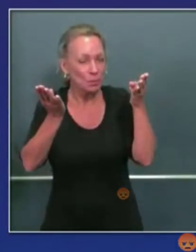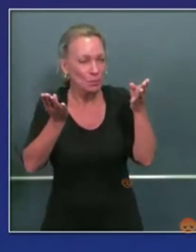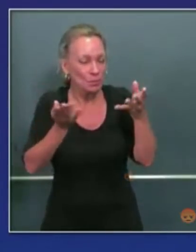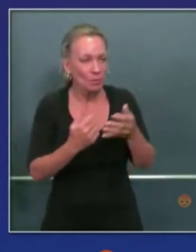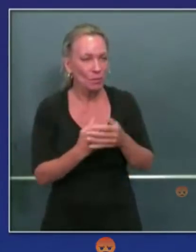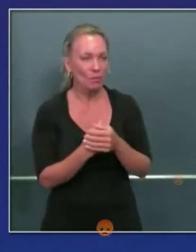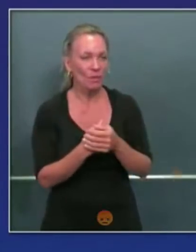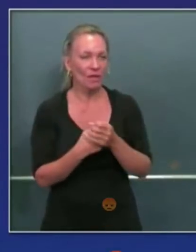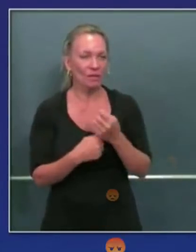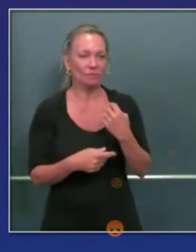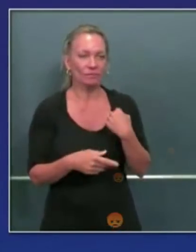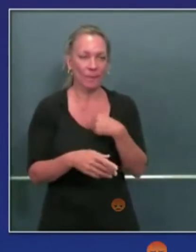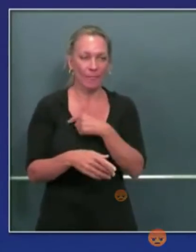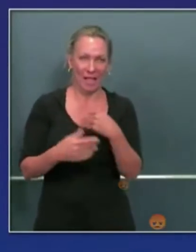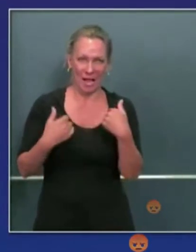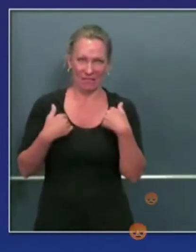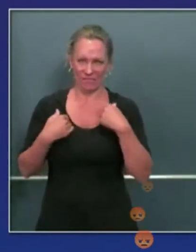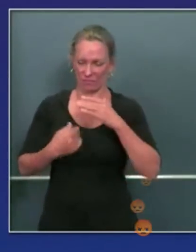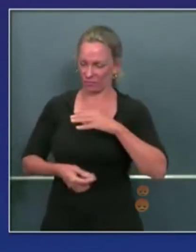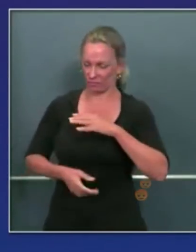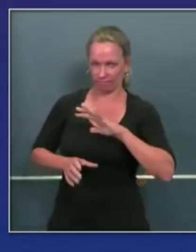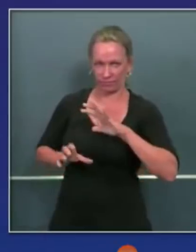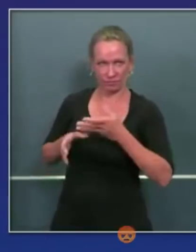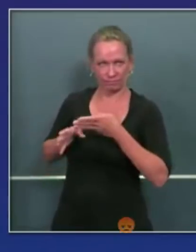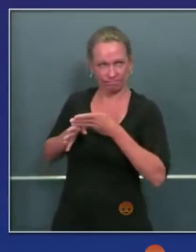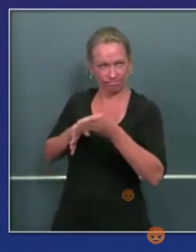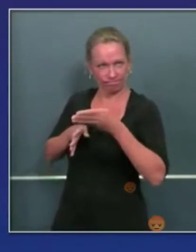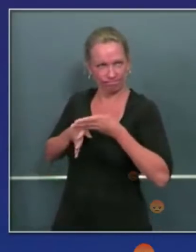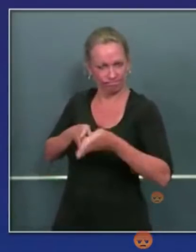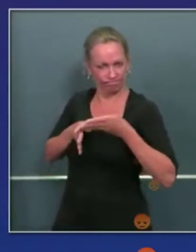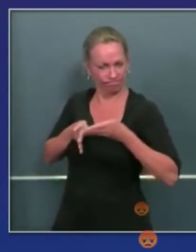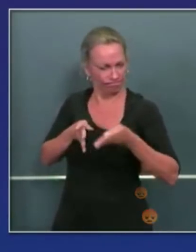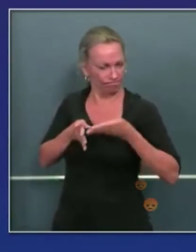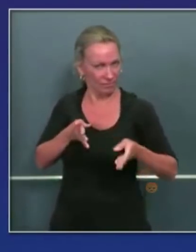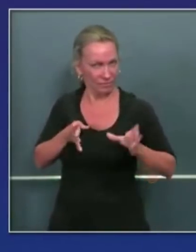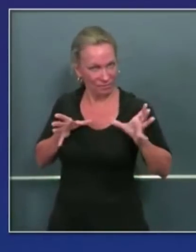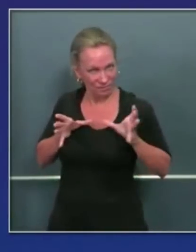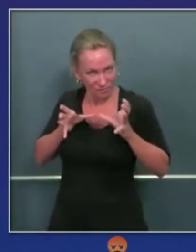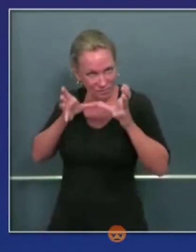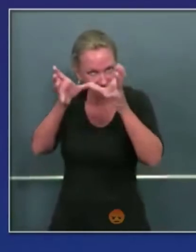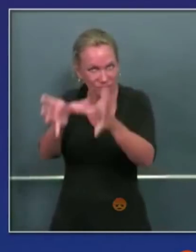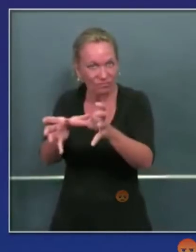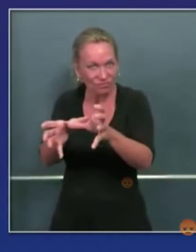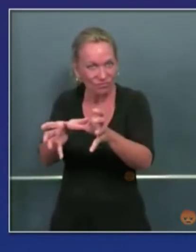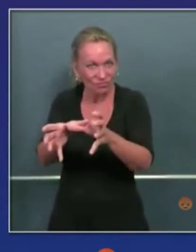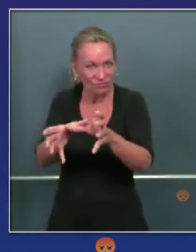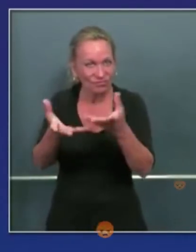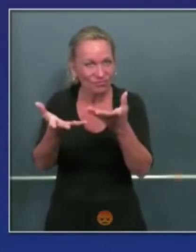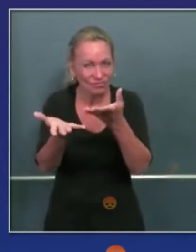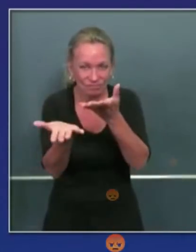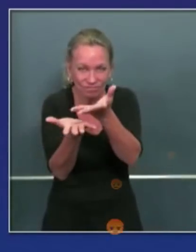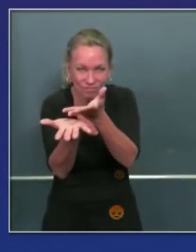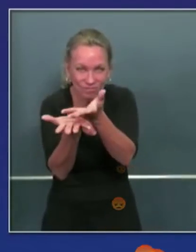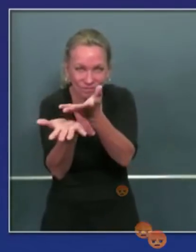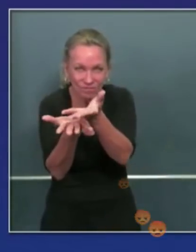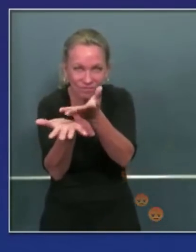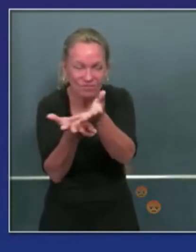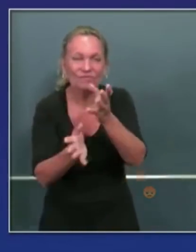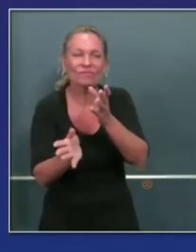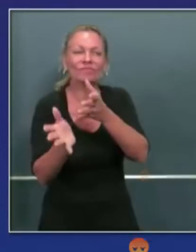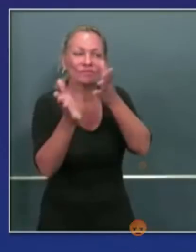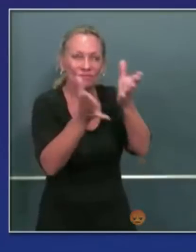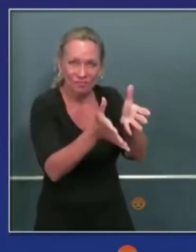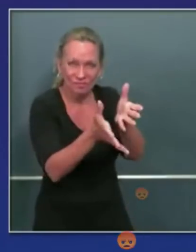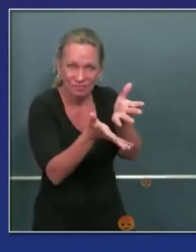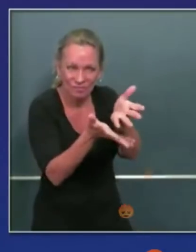we can avoid giáo dục moving into cho what cái we think công is cộng the thôi, nhưng mà alarming cái phần rate bắt of đầu spread, where we, đáng quan of tâm course, thì phải continue đóng all cửa of the một